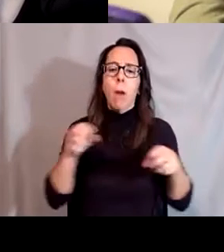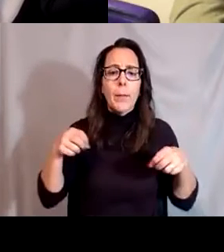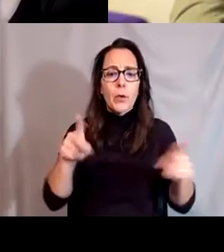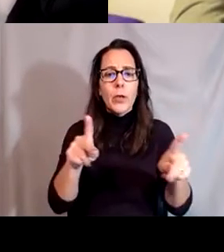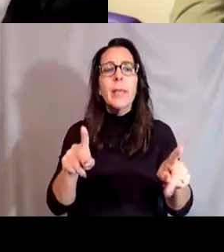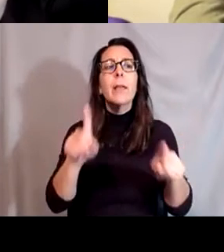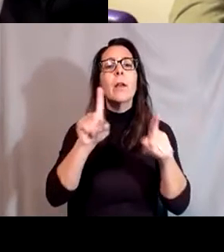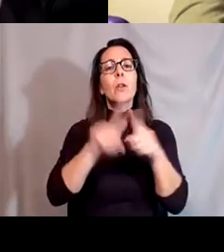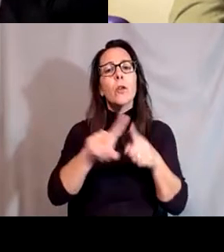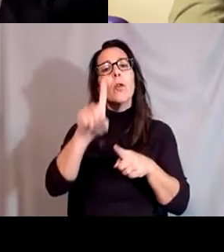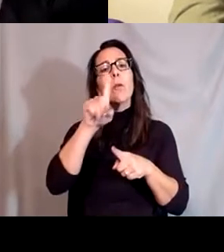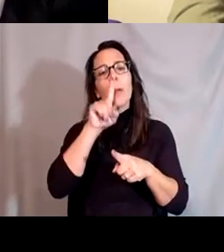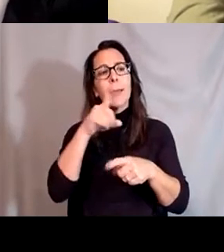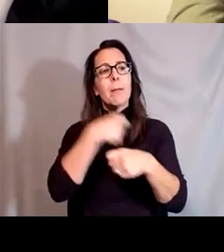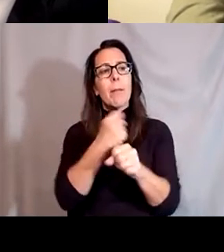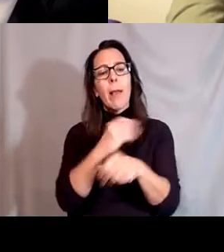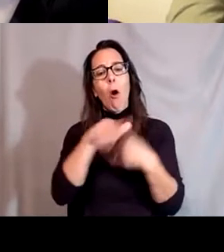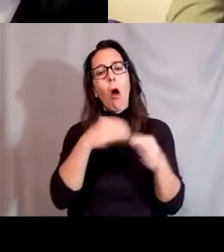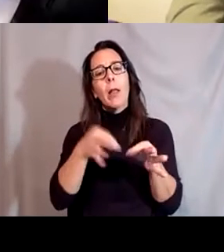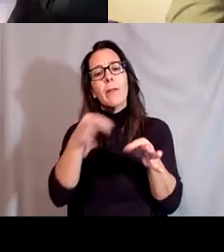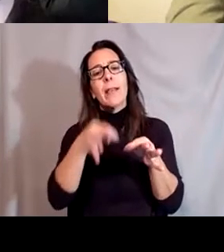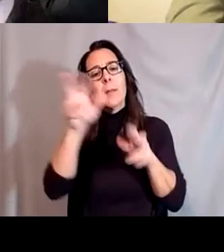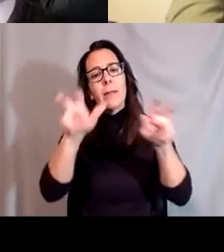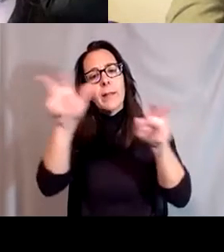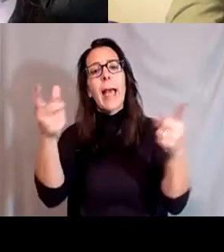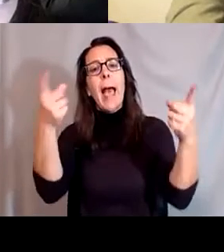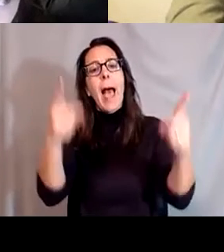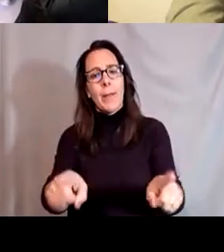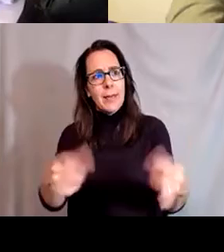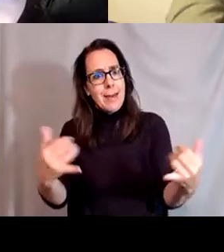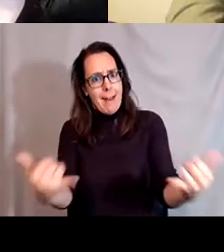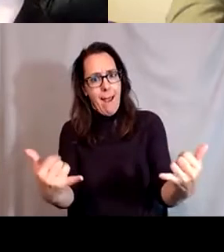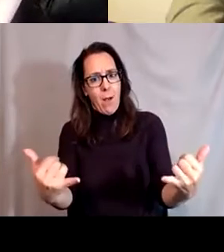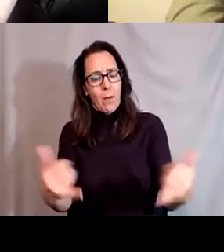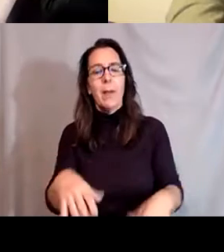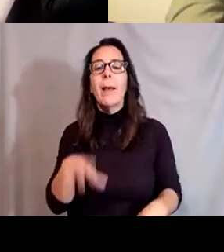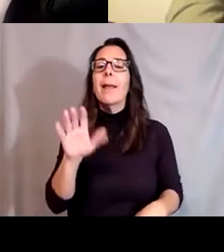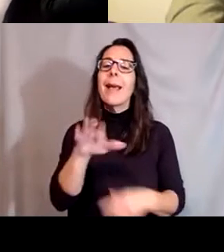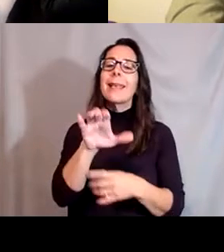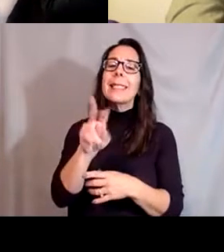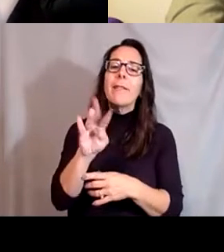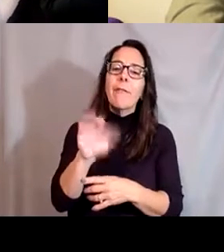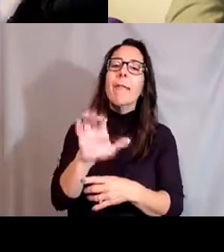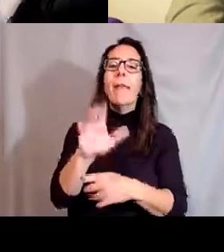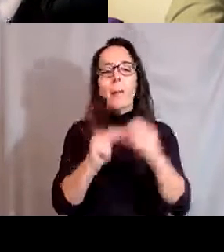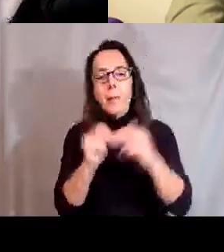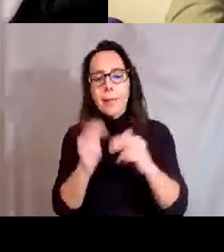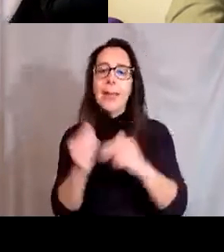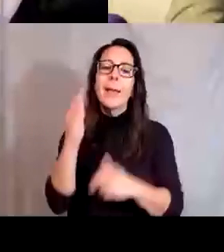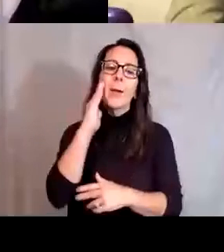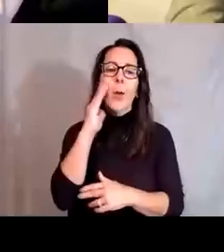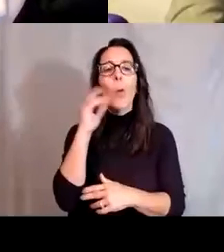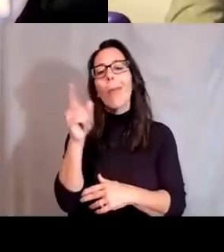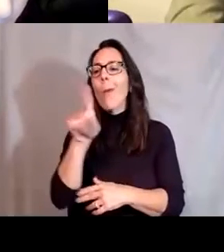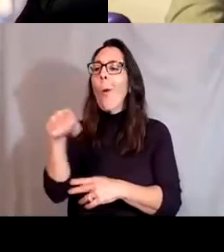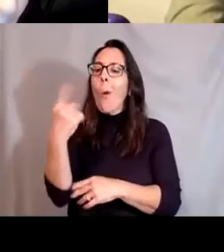delayed investments. We all know that civic building that's a little long in the tooth that they've delayed doing more than just the bare